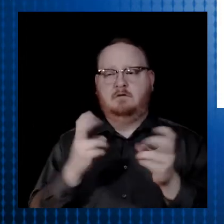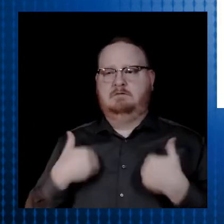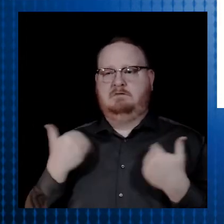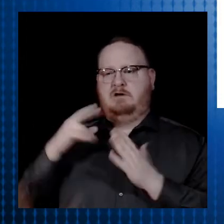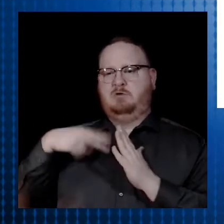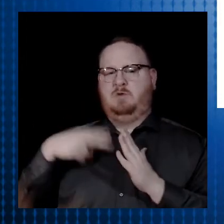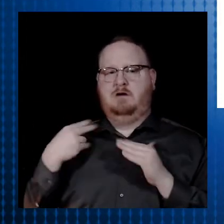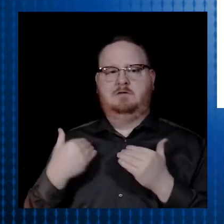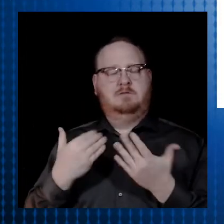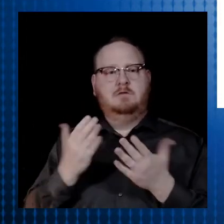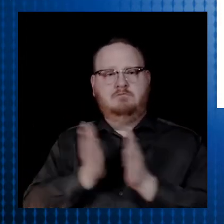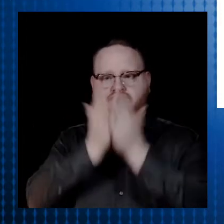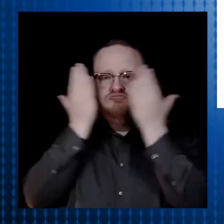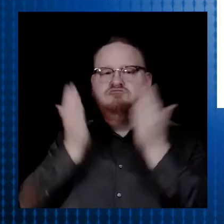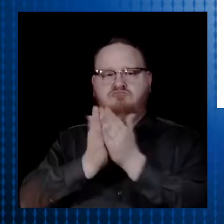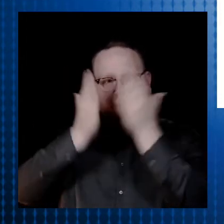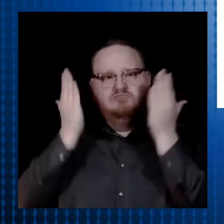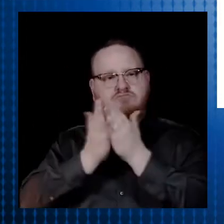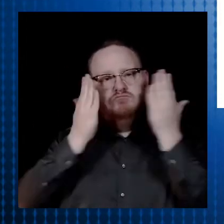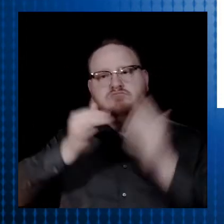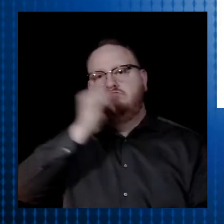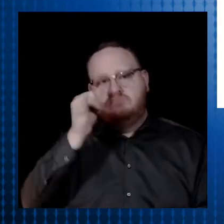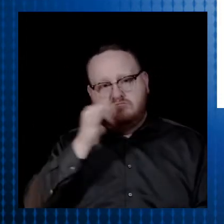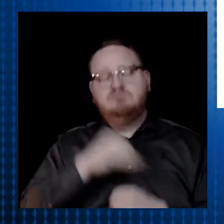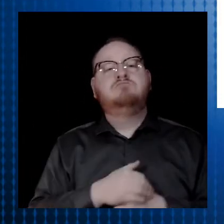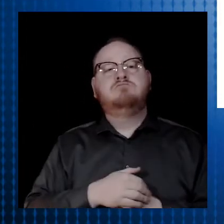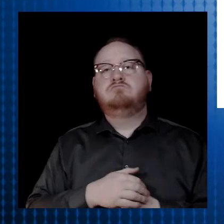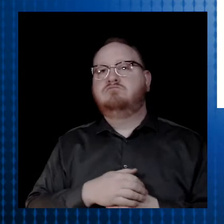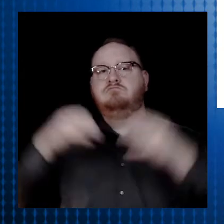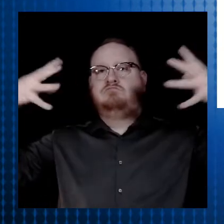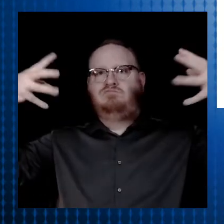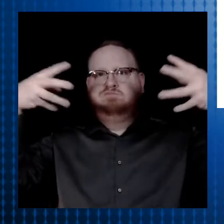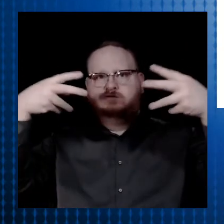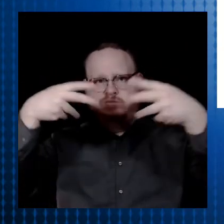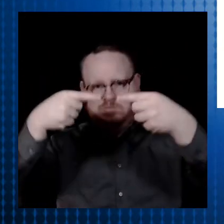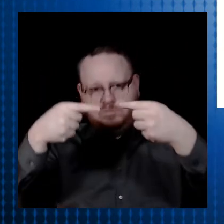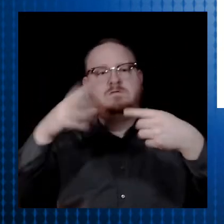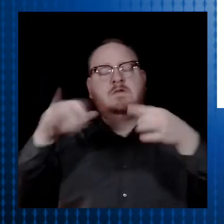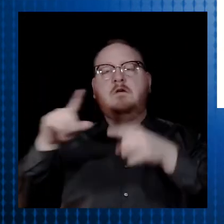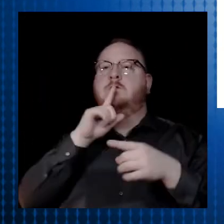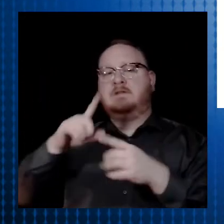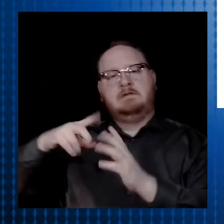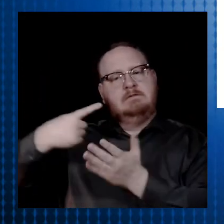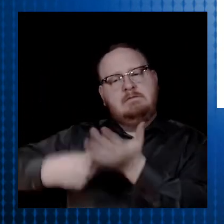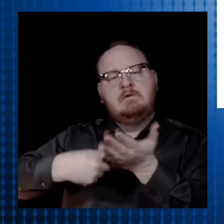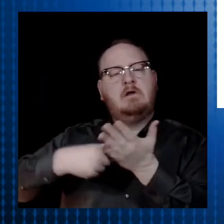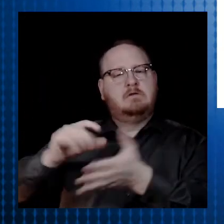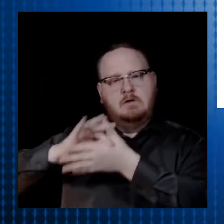country. Her students were reading and discussing the various titles as related to content and general